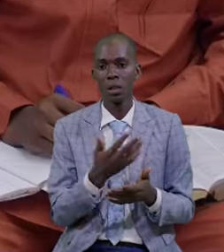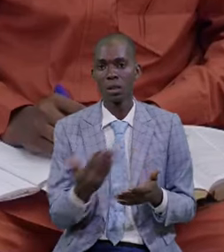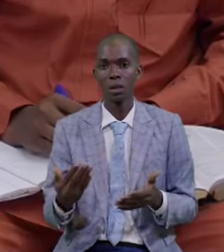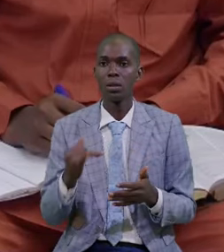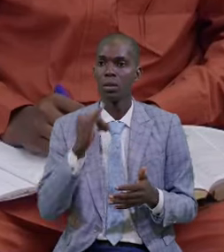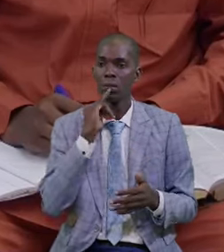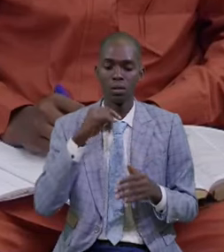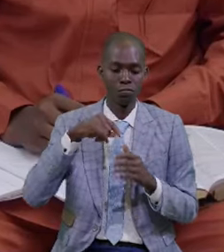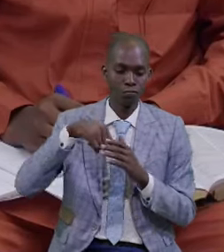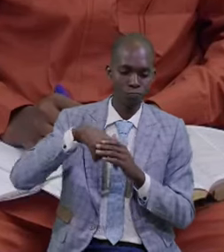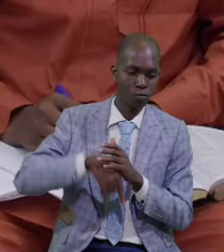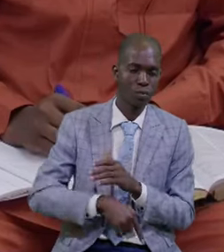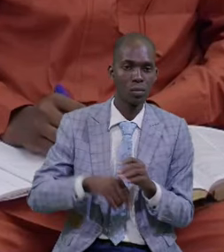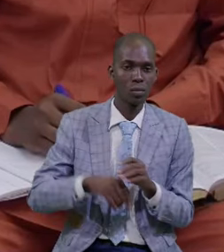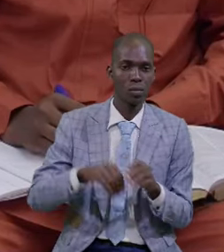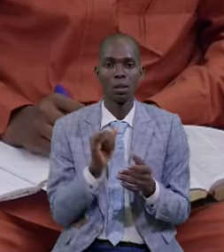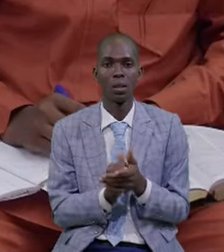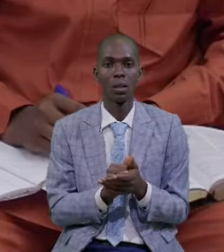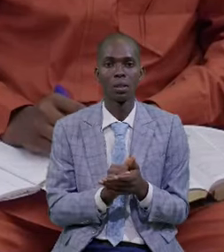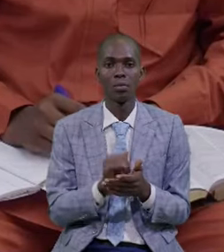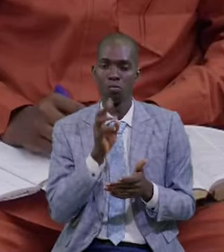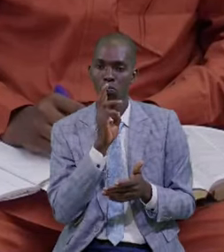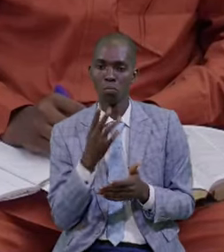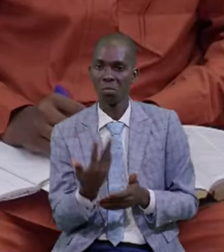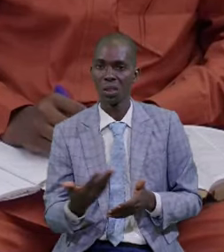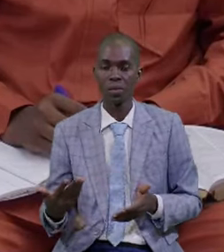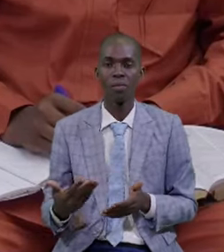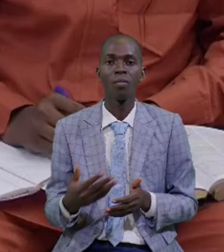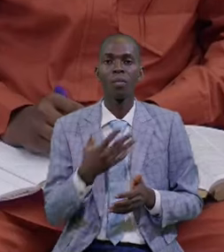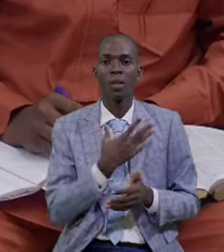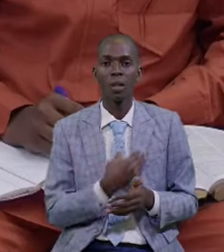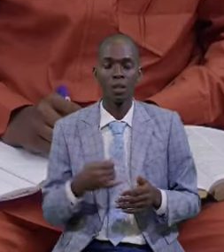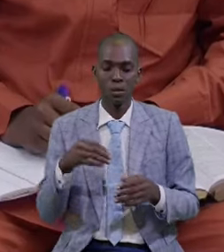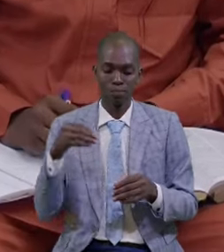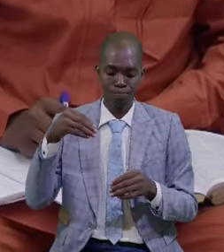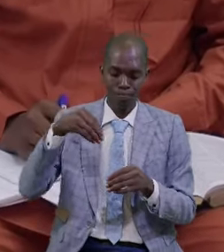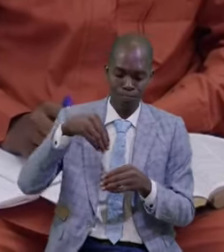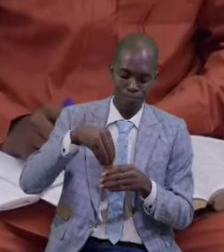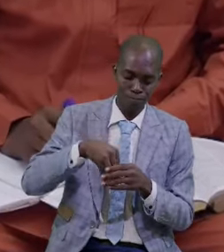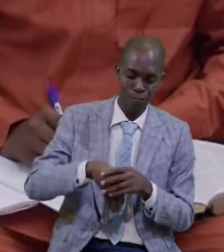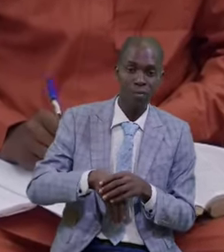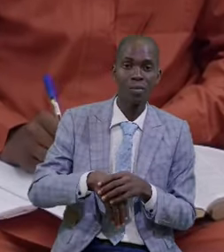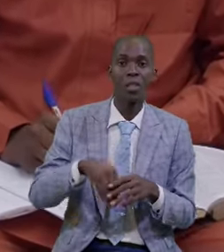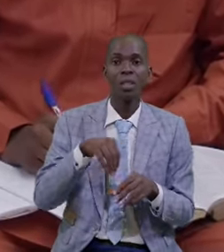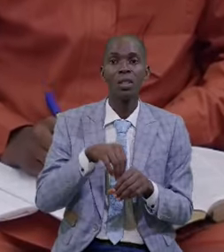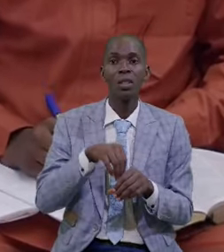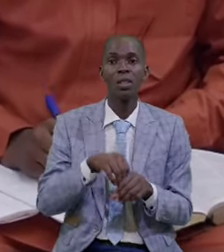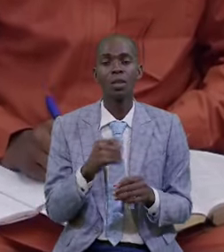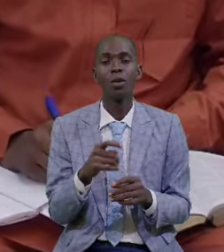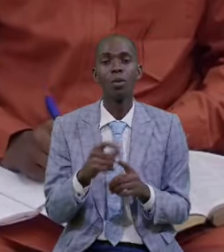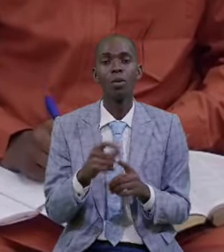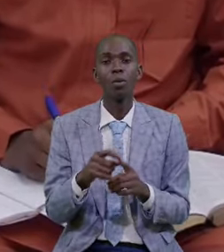object and it's immersed. They say in Greek, in the language,